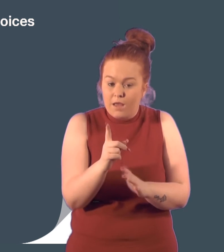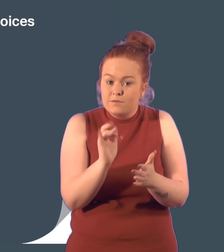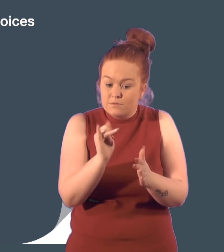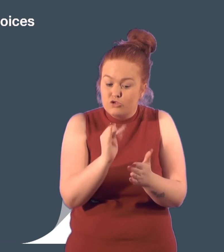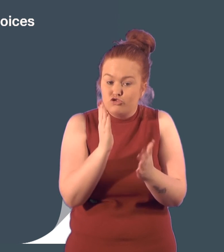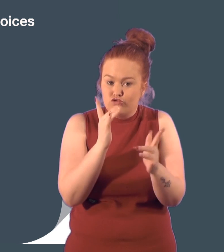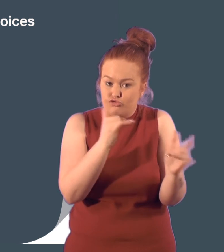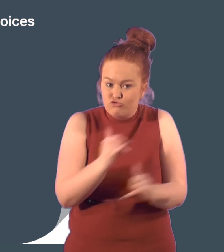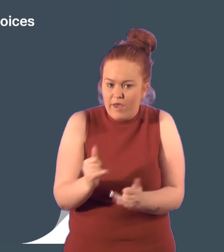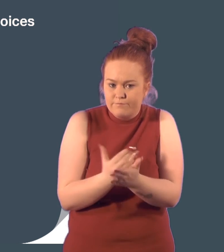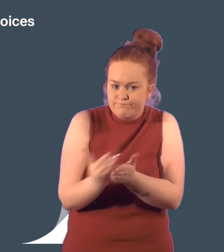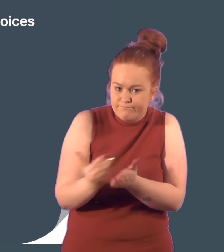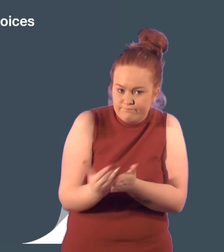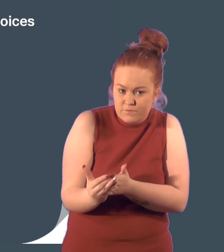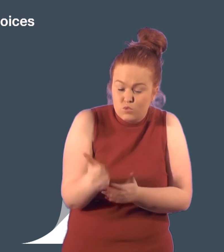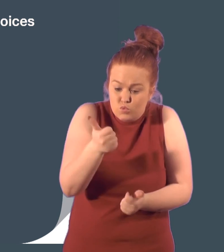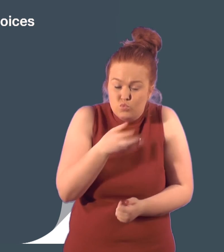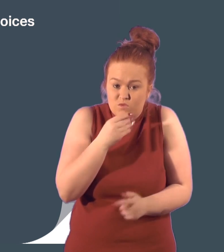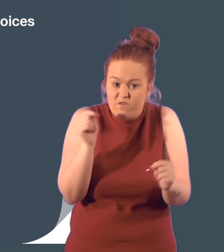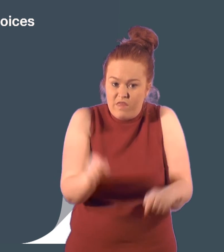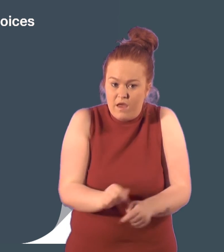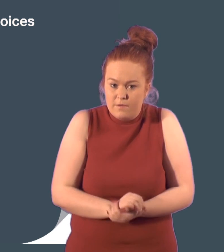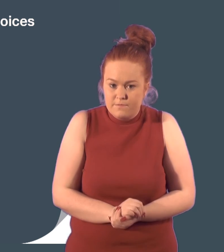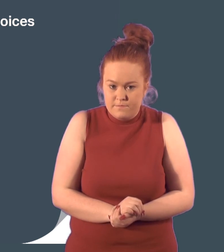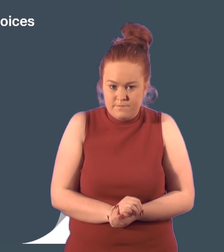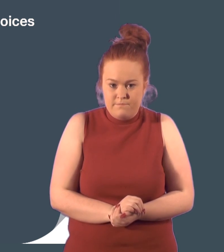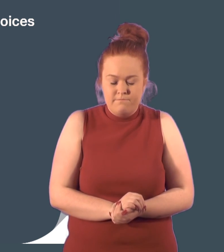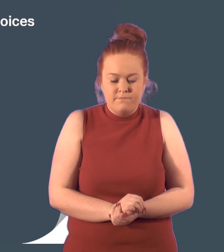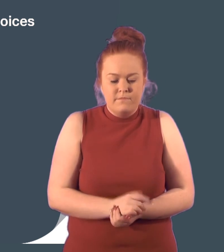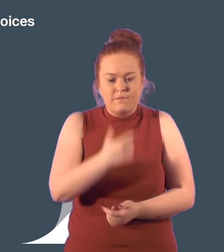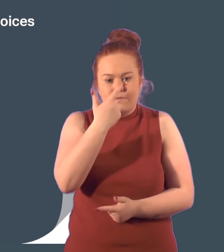comprehension. It's quite useful for that. You can see that it develops